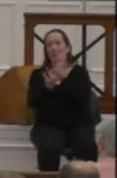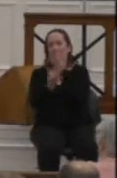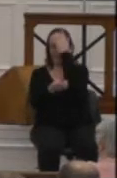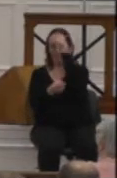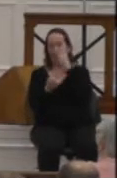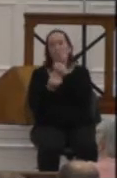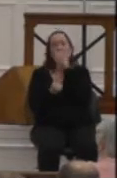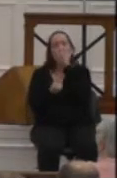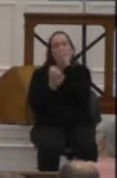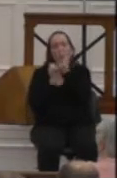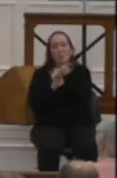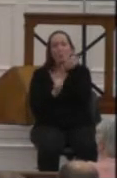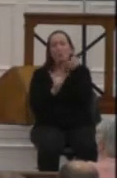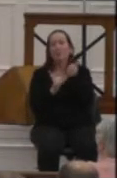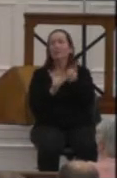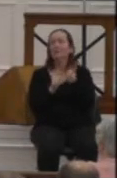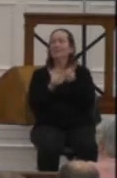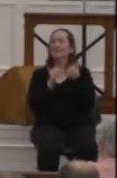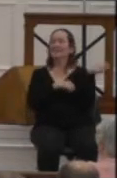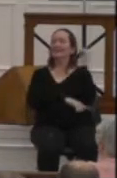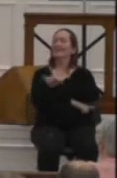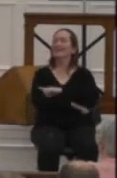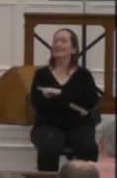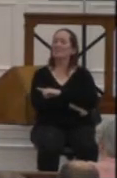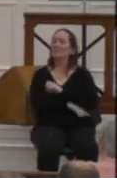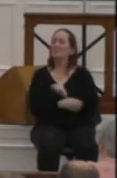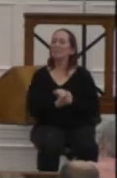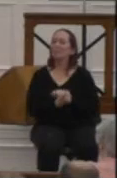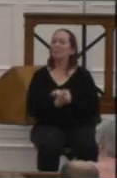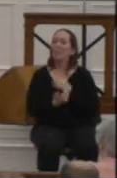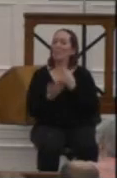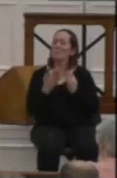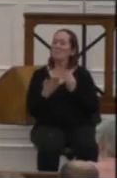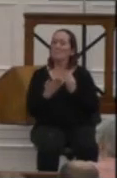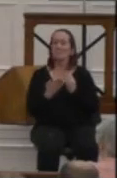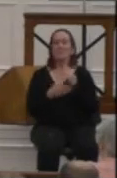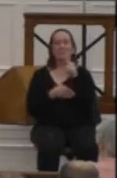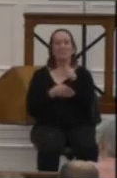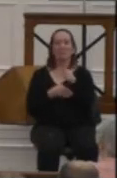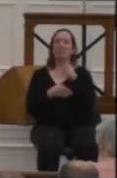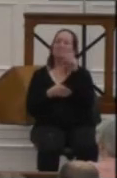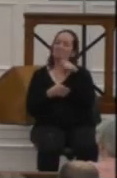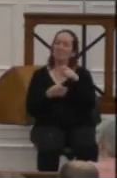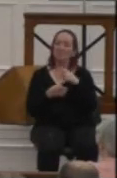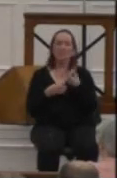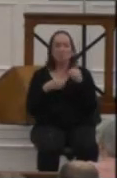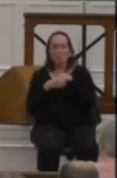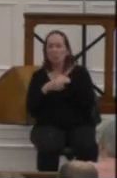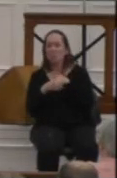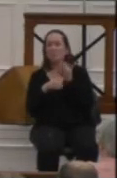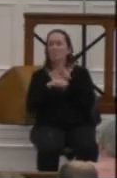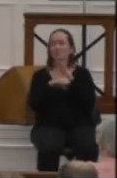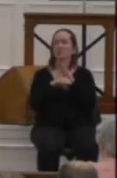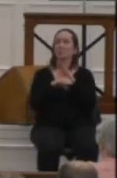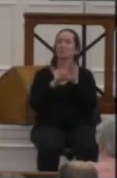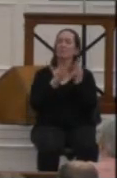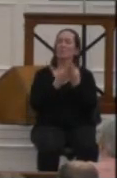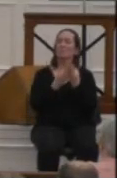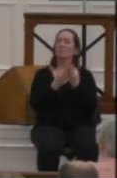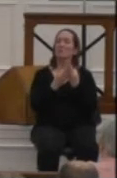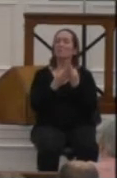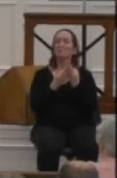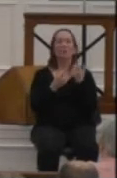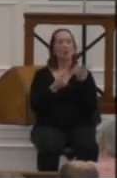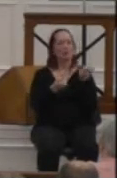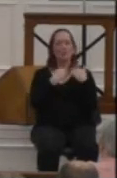testimony? Maybe it's time you join this church family. You've been coming for a while. You know this is where God has you. You know this